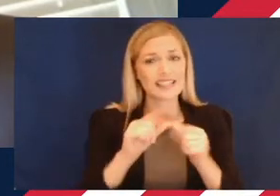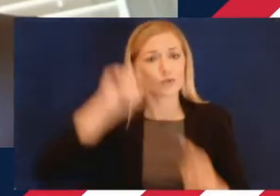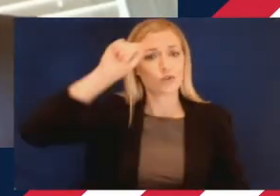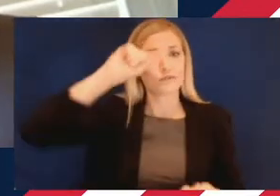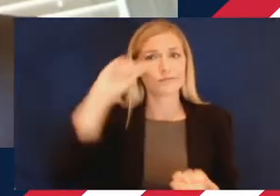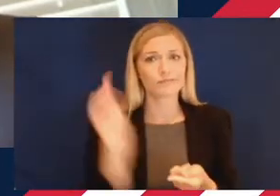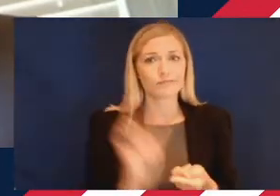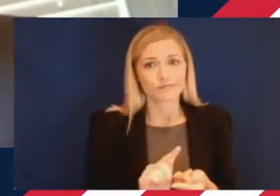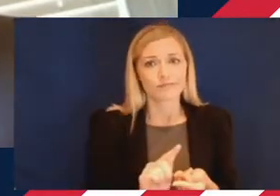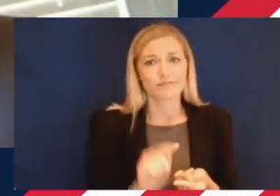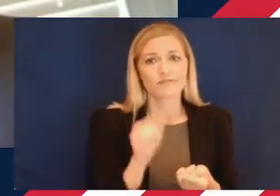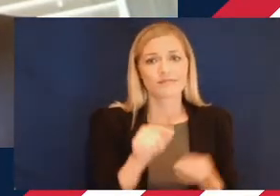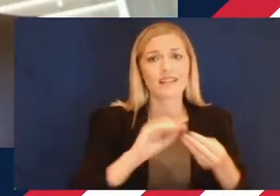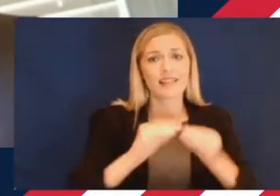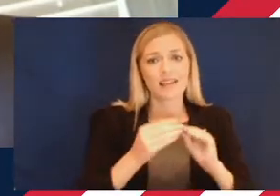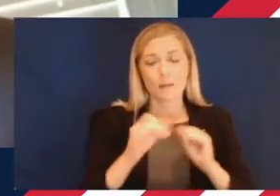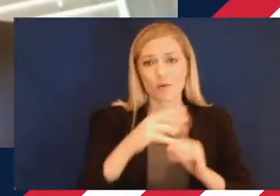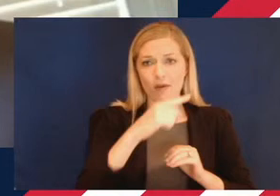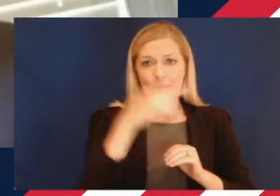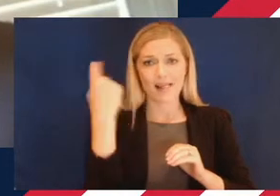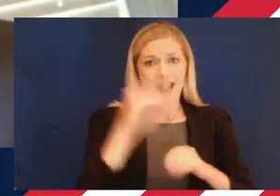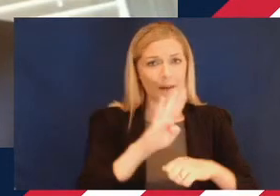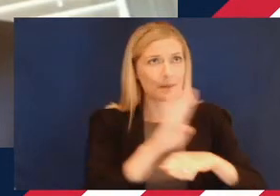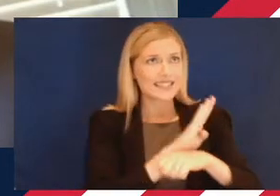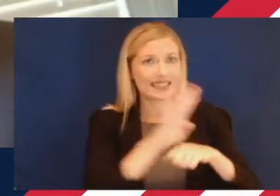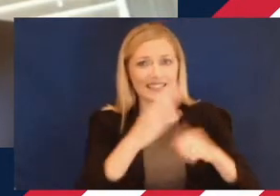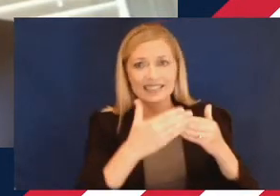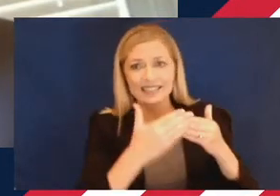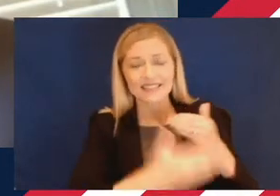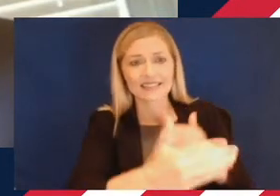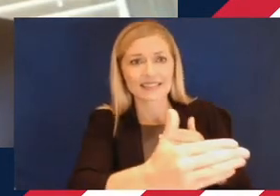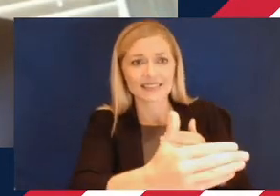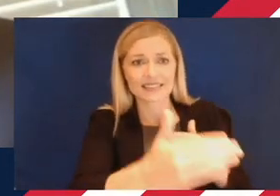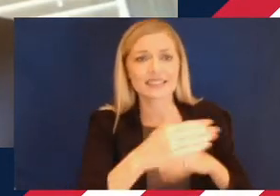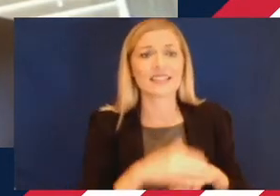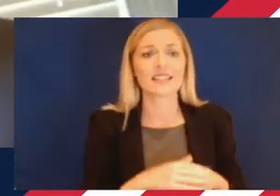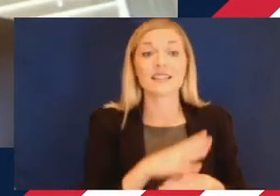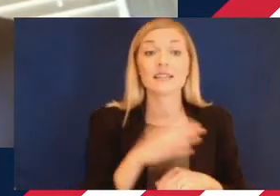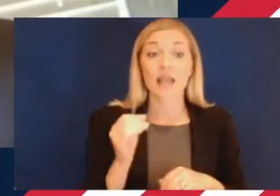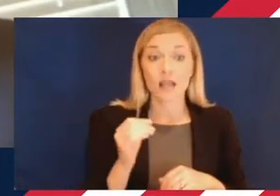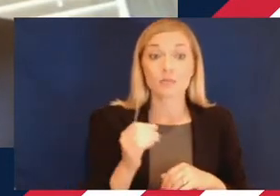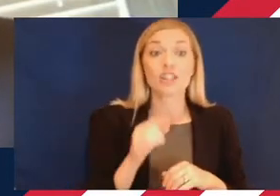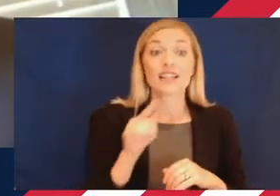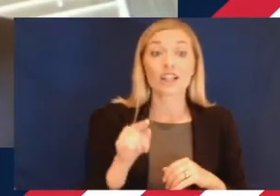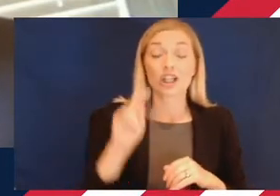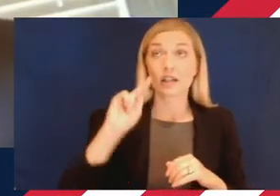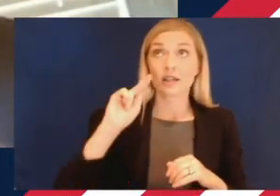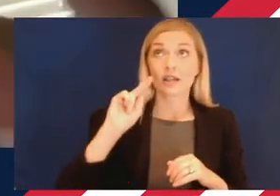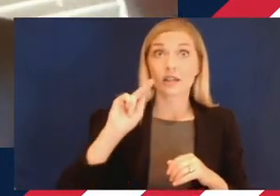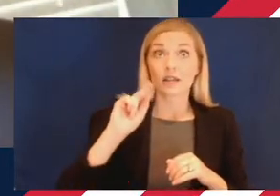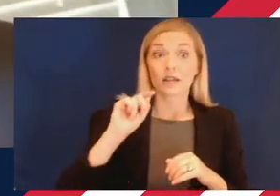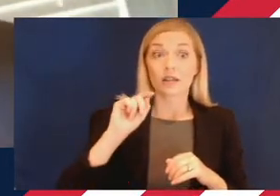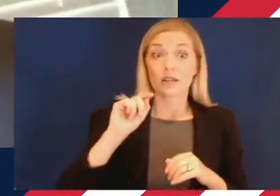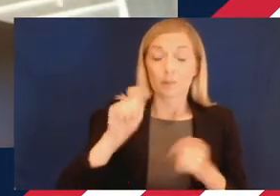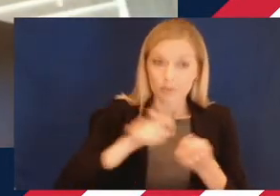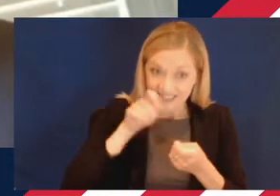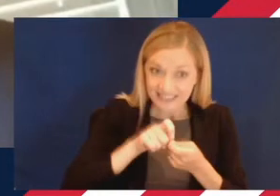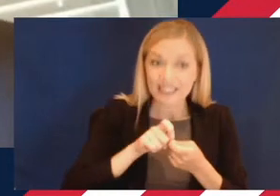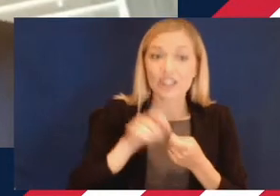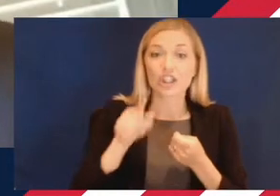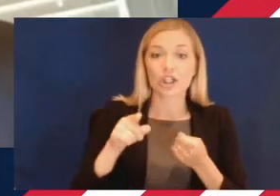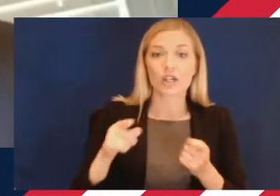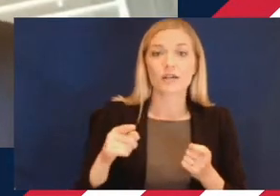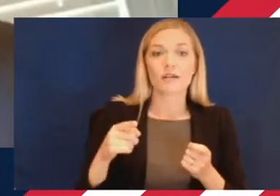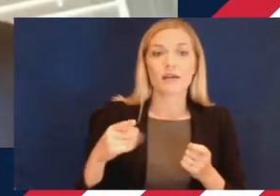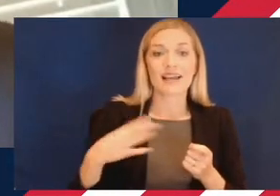years ahead. In particular, to accomplish these agenda, candidates must formally plan to do